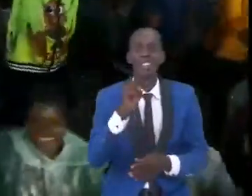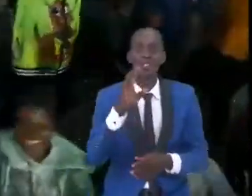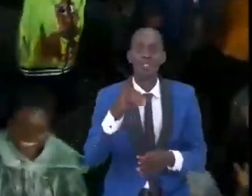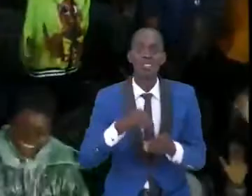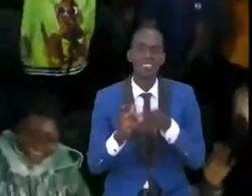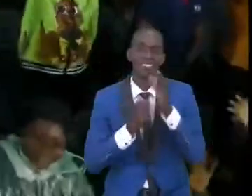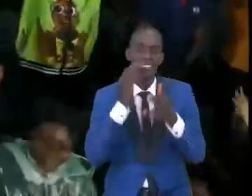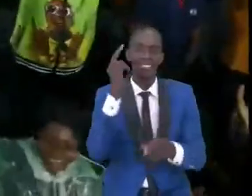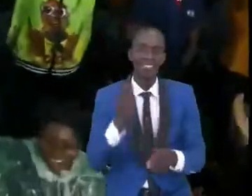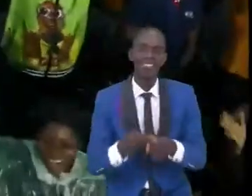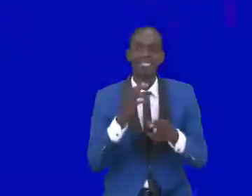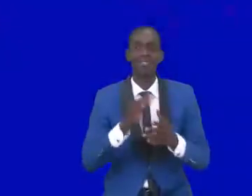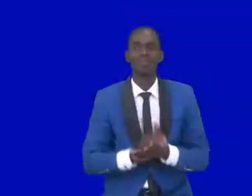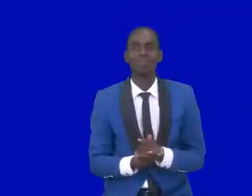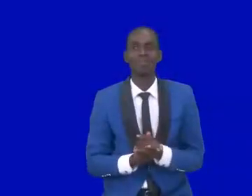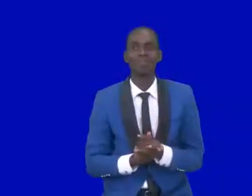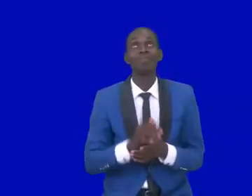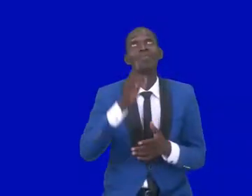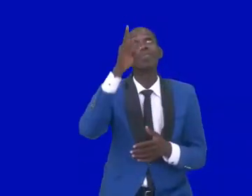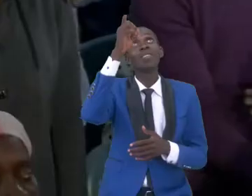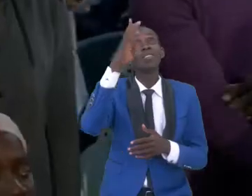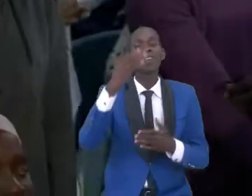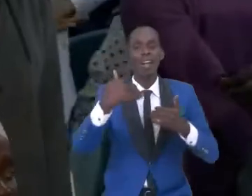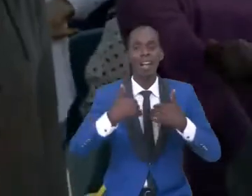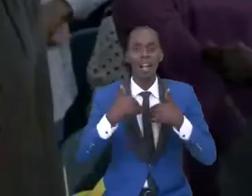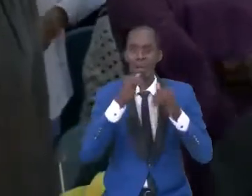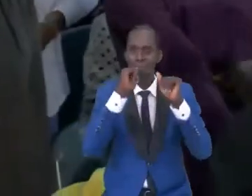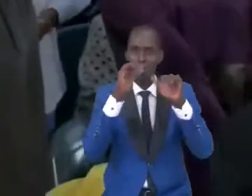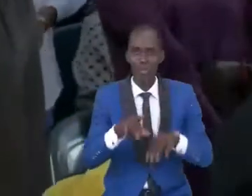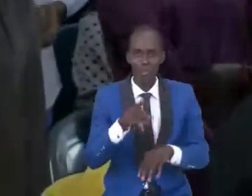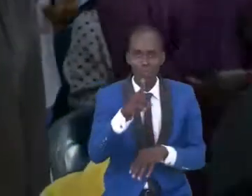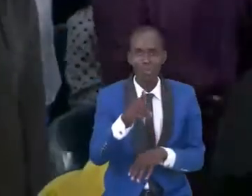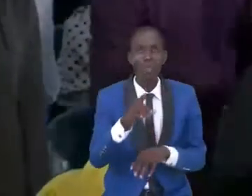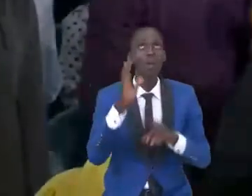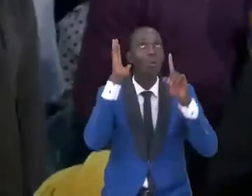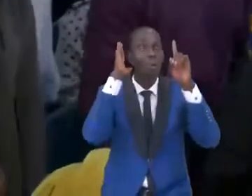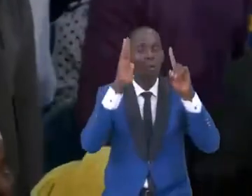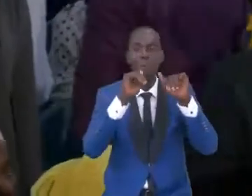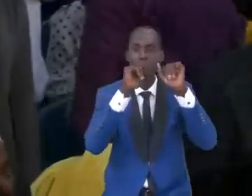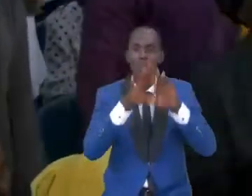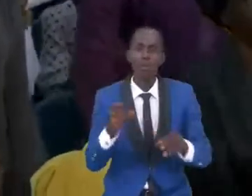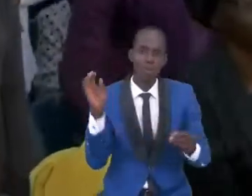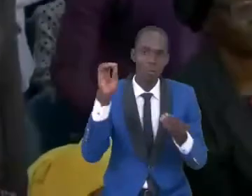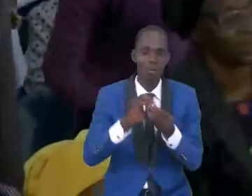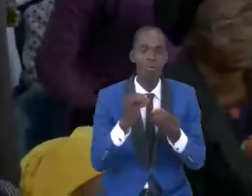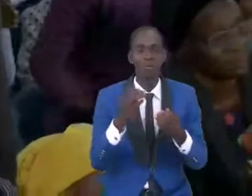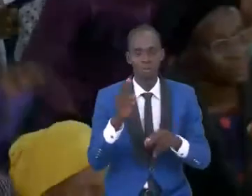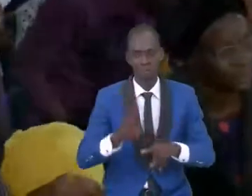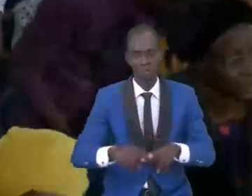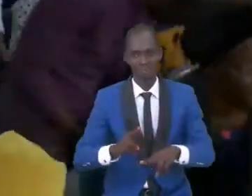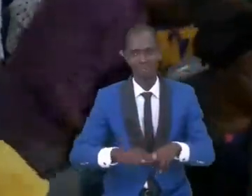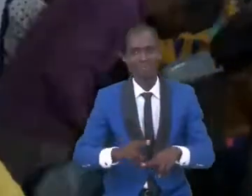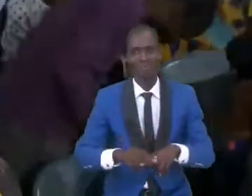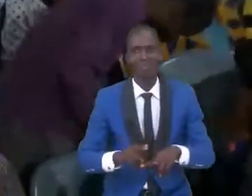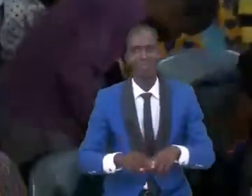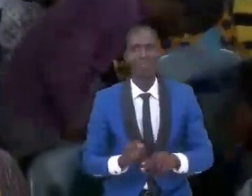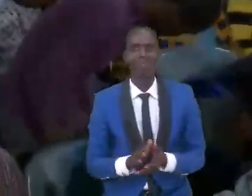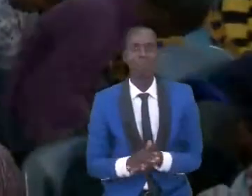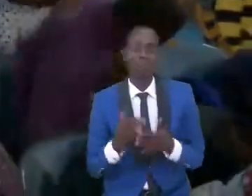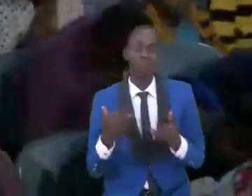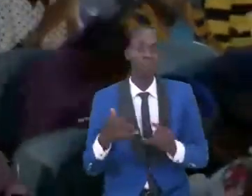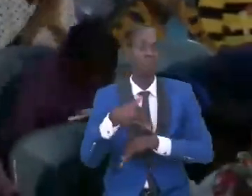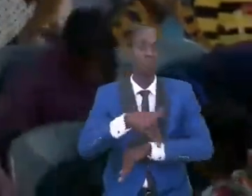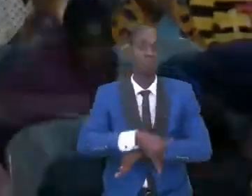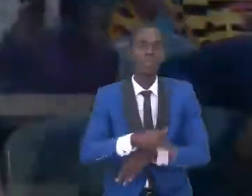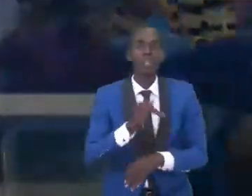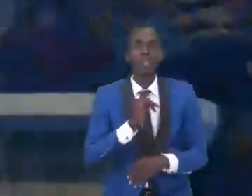done. God has blessed you. He'll bless you more. You can sit down. Tonight I